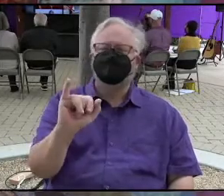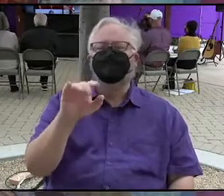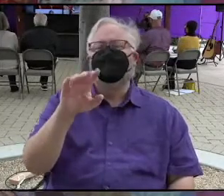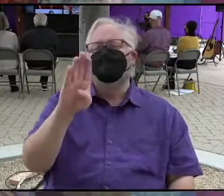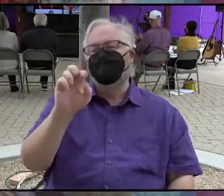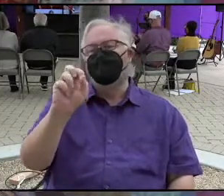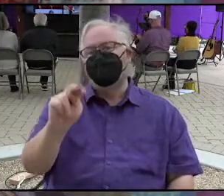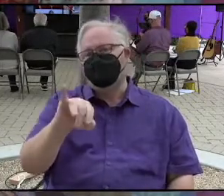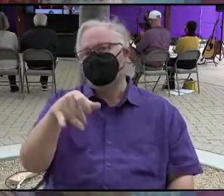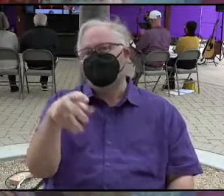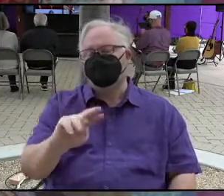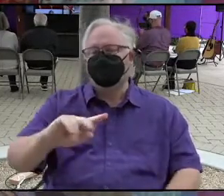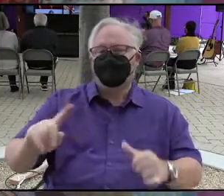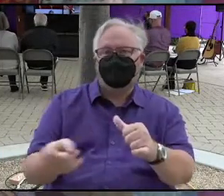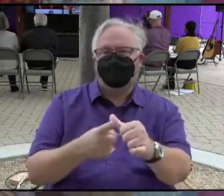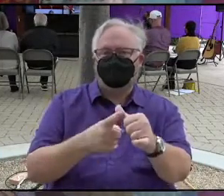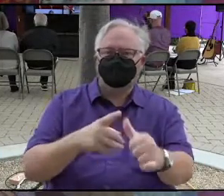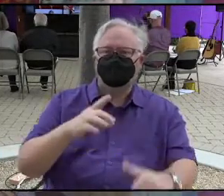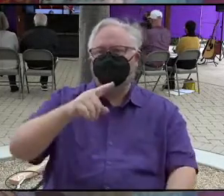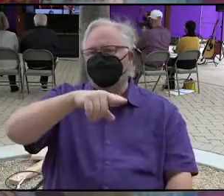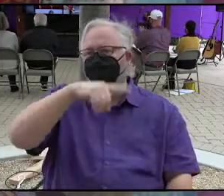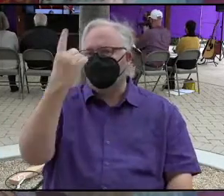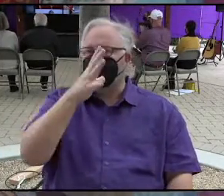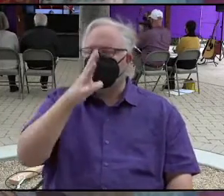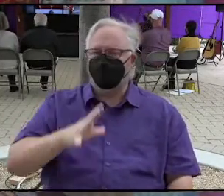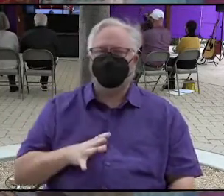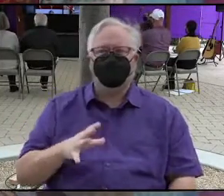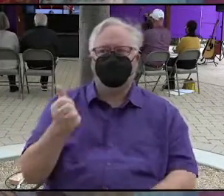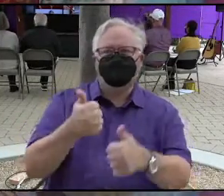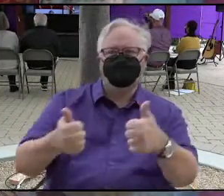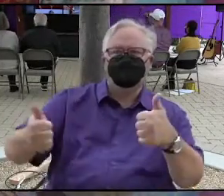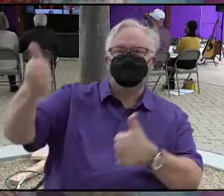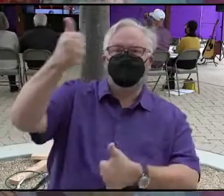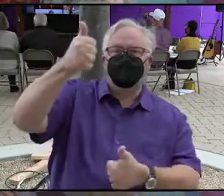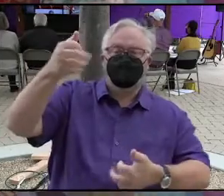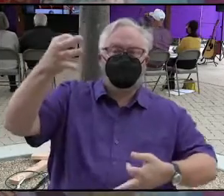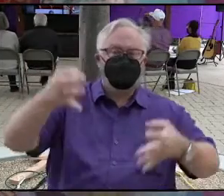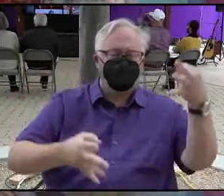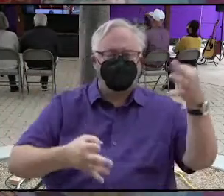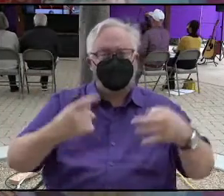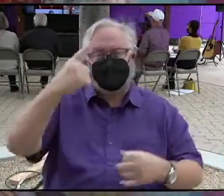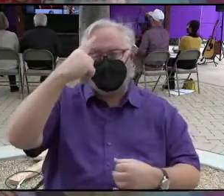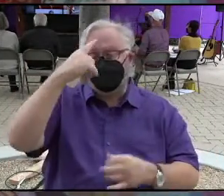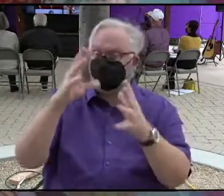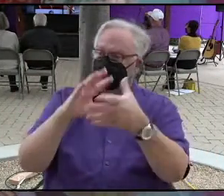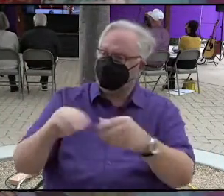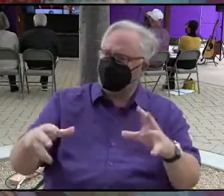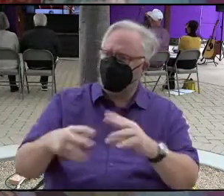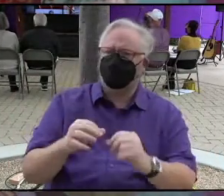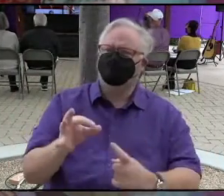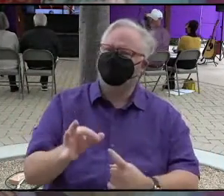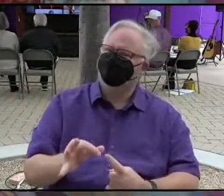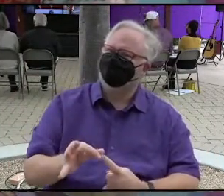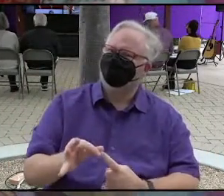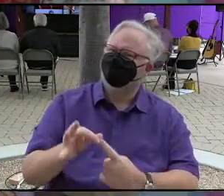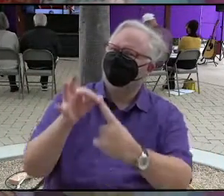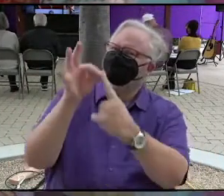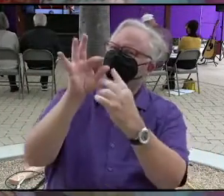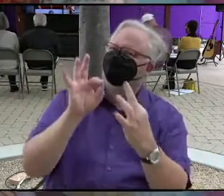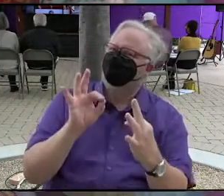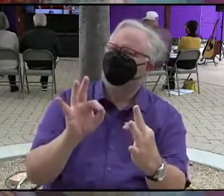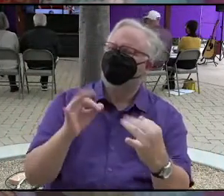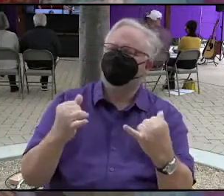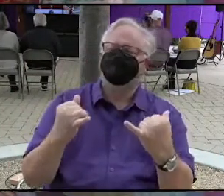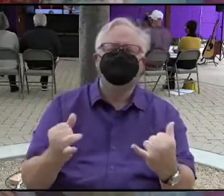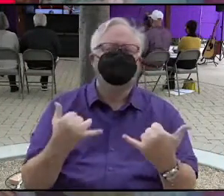woman on the Supreme Court, I think this story is particularly appropriate for today. So let's